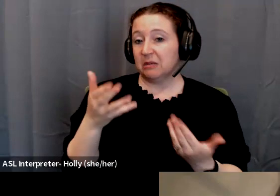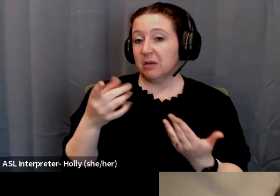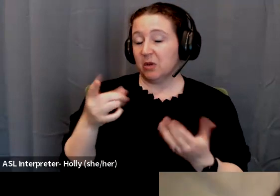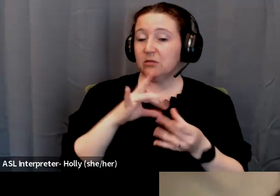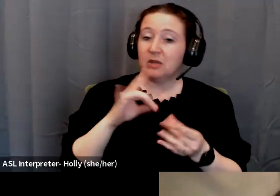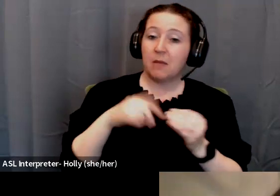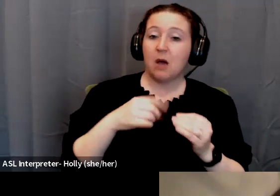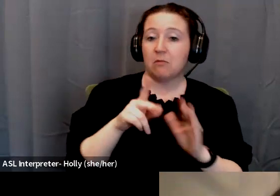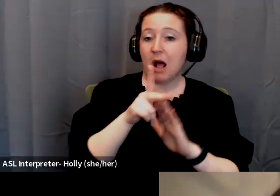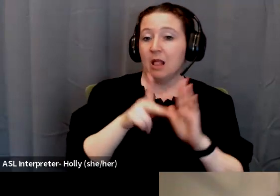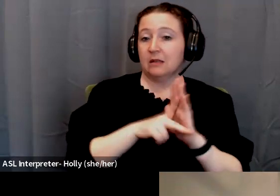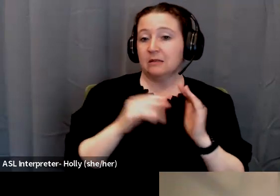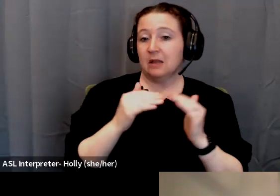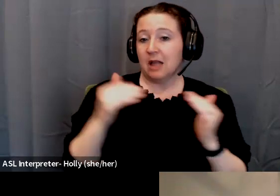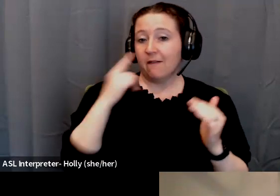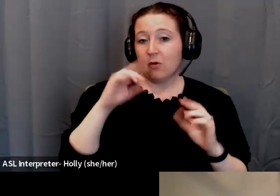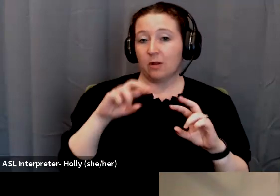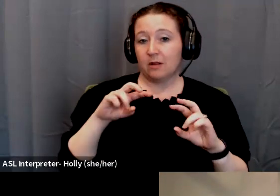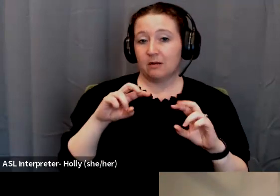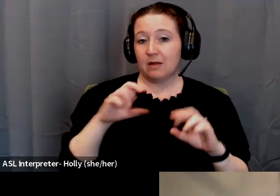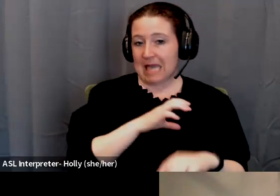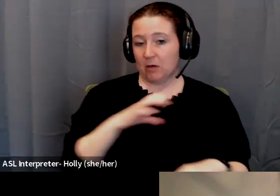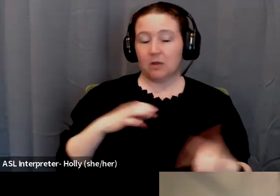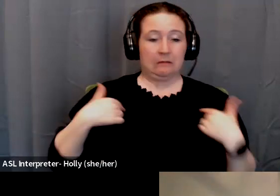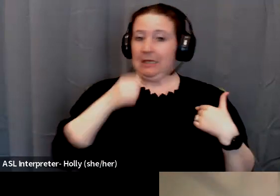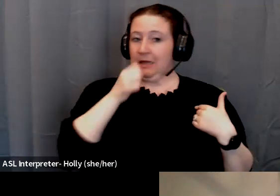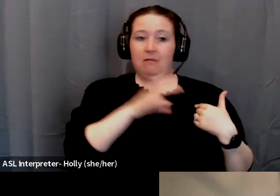the council. I'm not a member of the council, so again, I'm only,